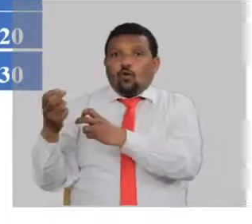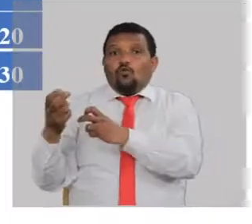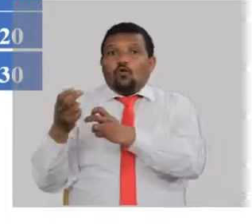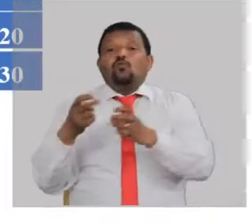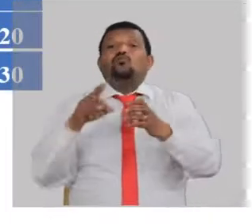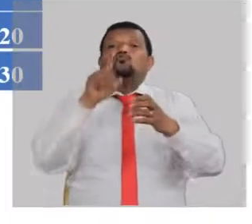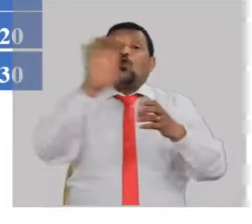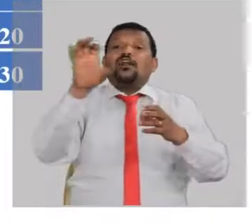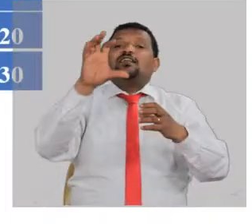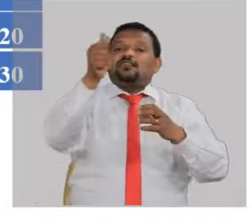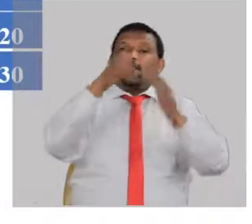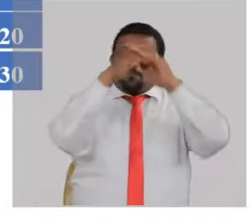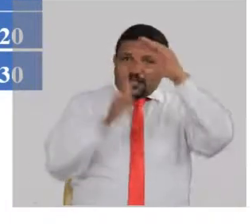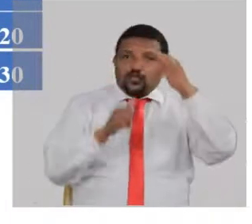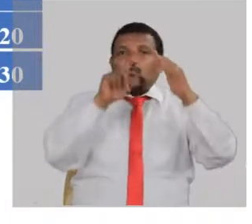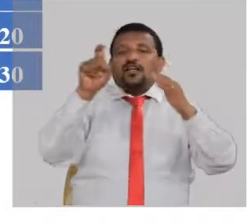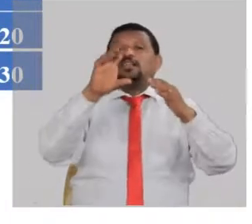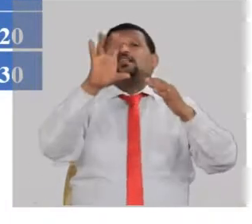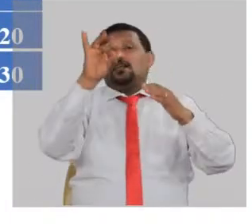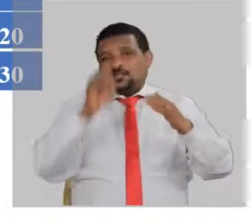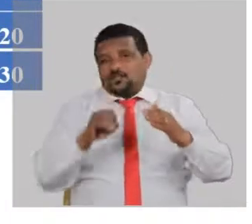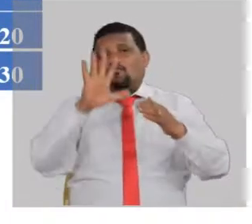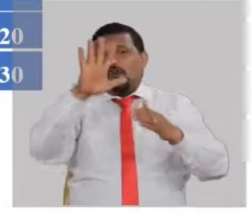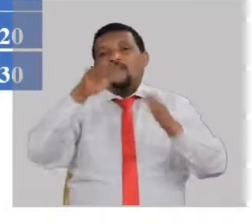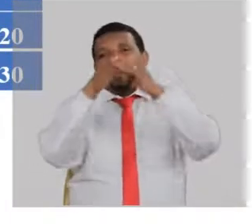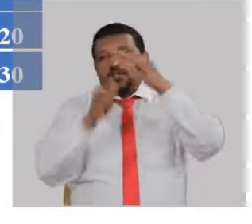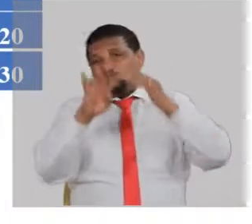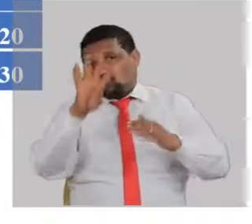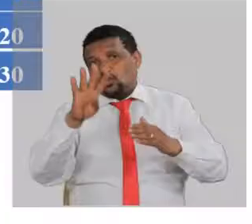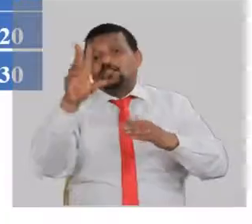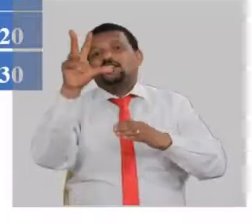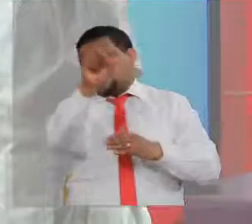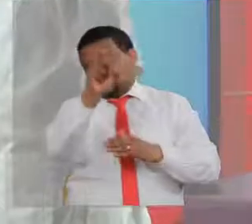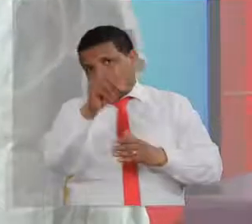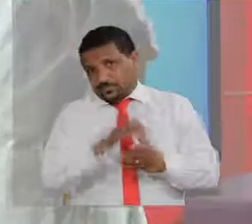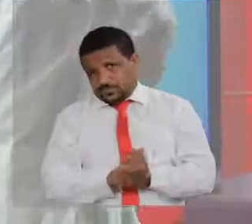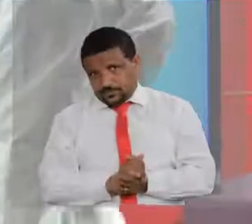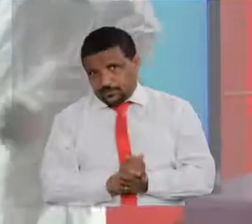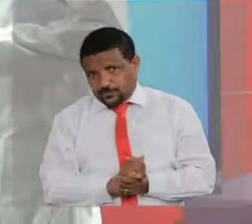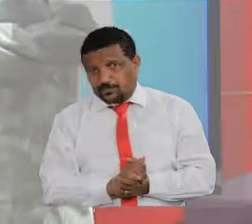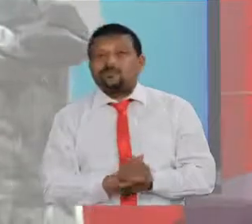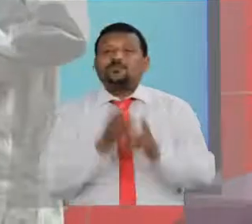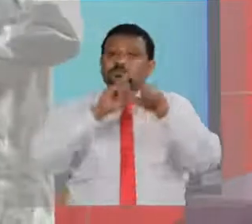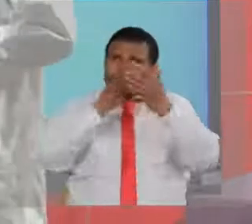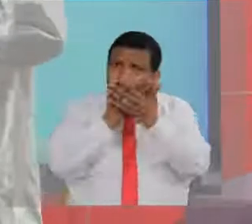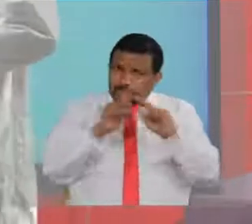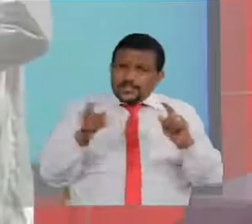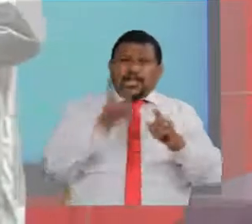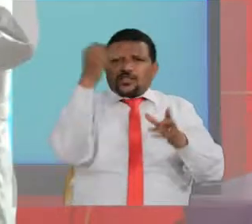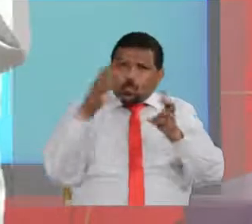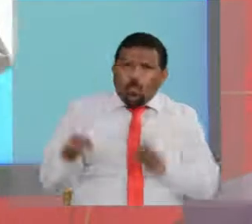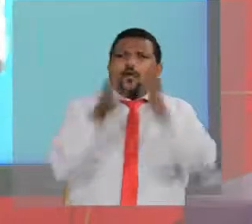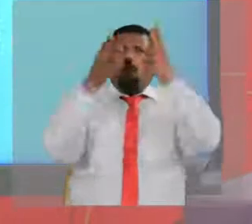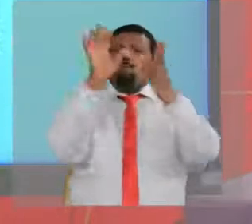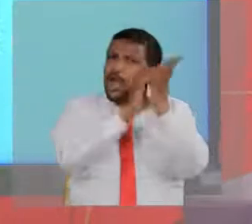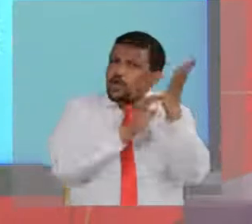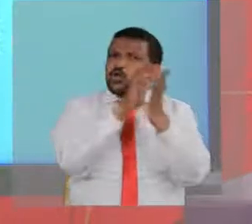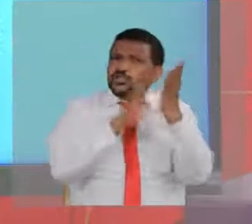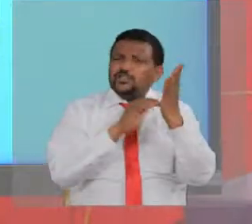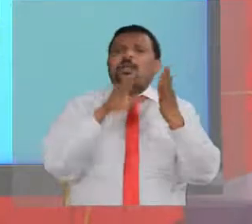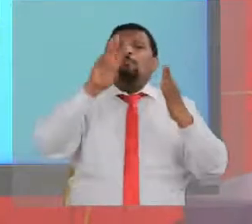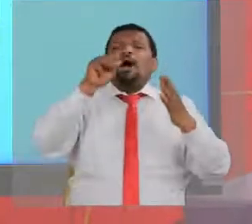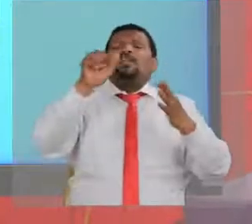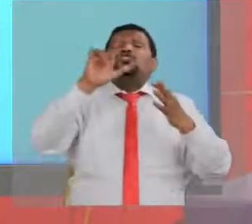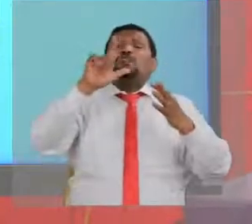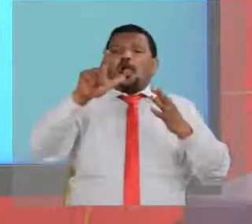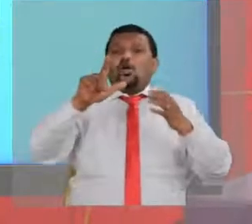minus 180 divided by 5 minus 4, which is 30. But there is other way of calculating the